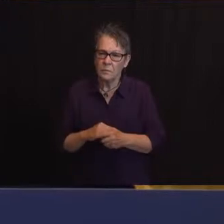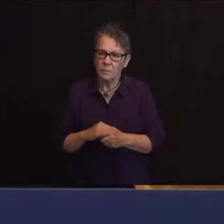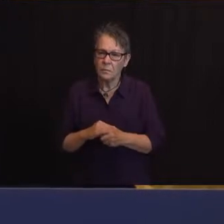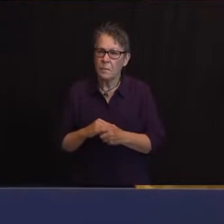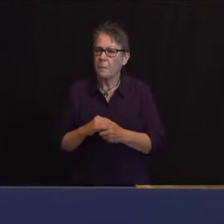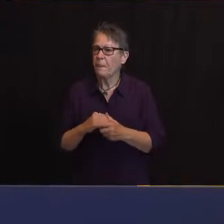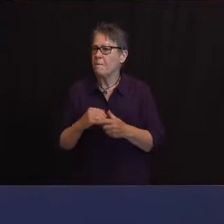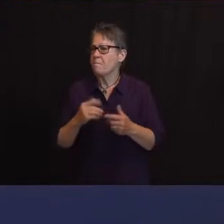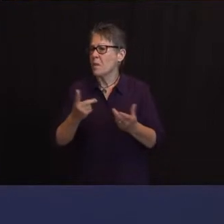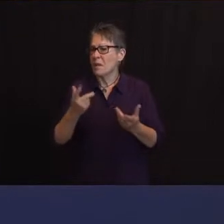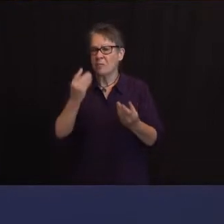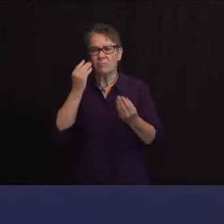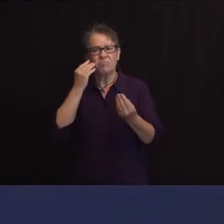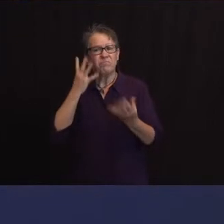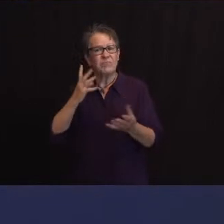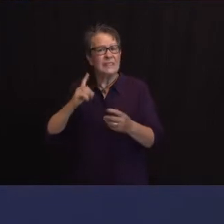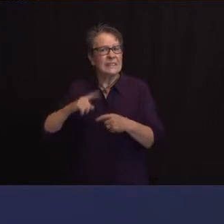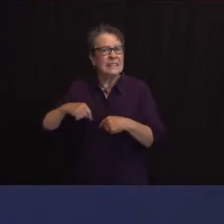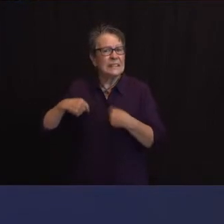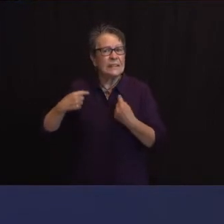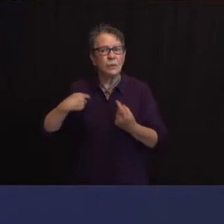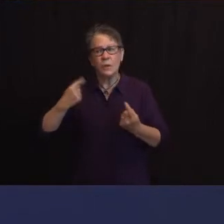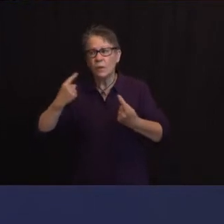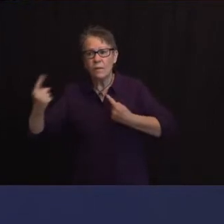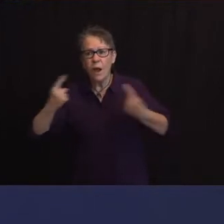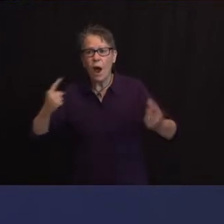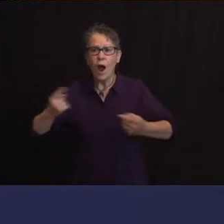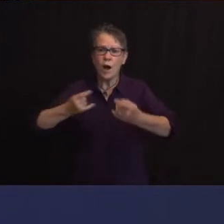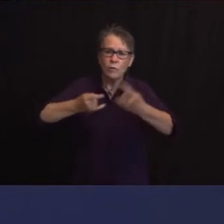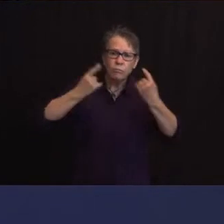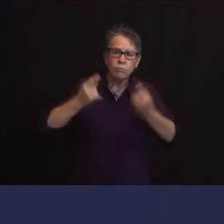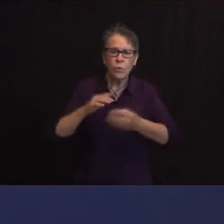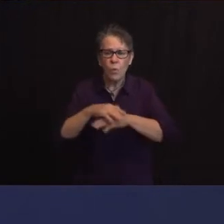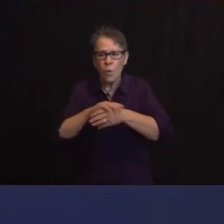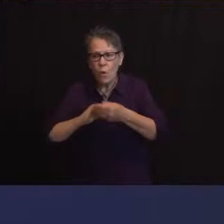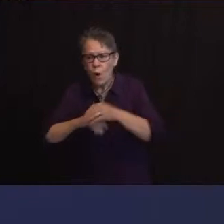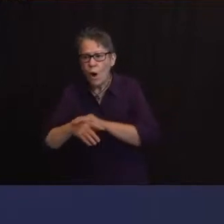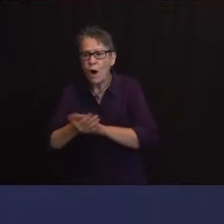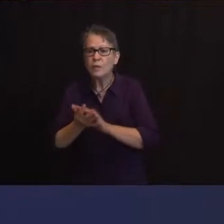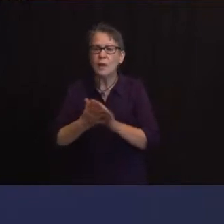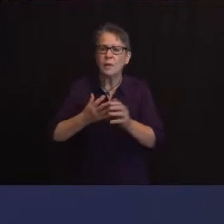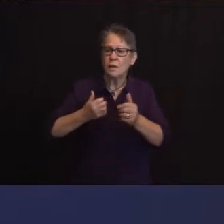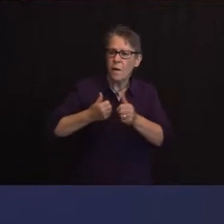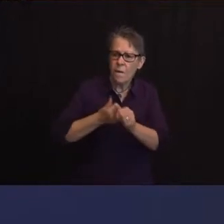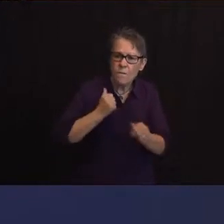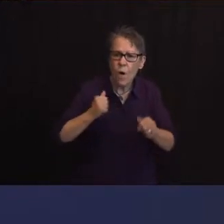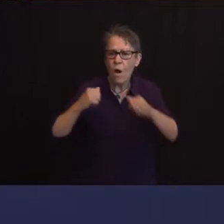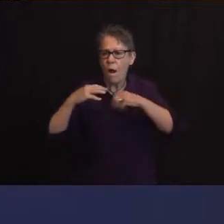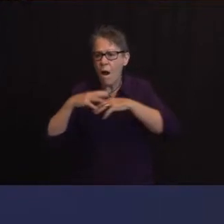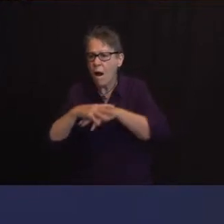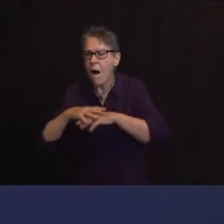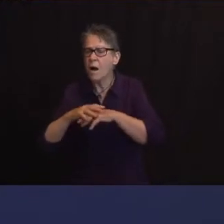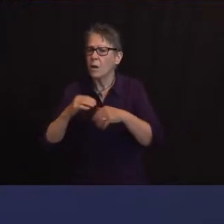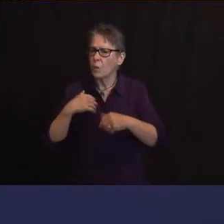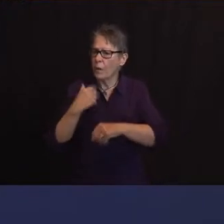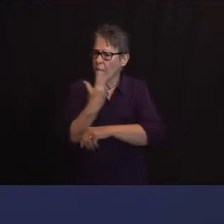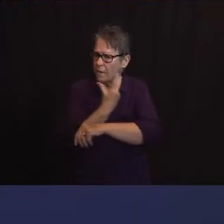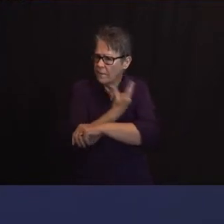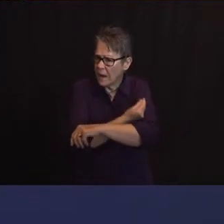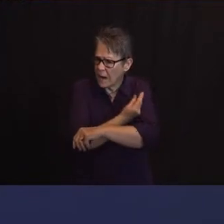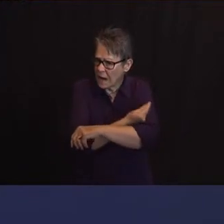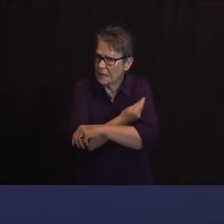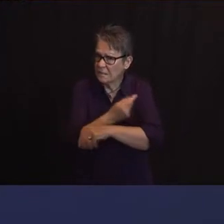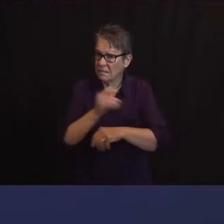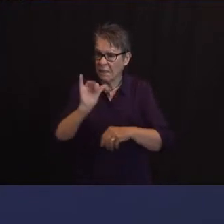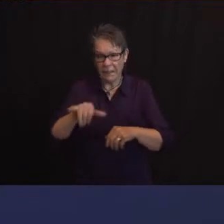been doing, and now the vaccines against the variants are not effective. So knowledge is incredibly important, and